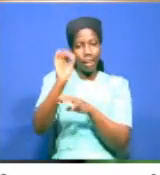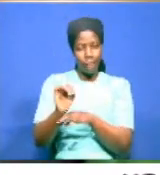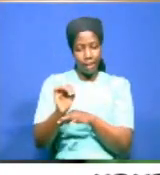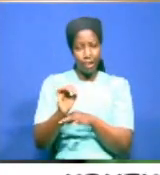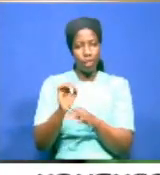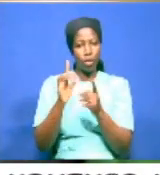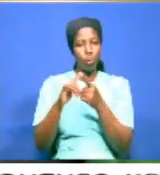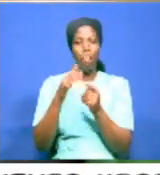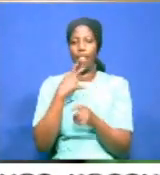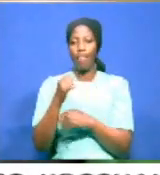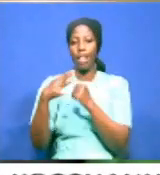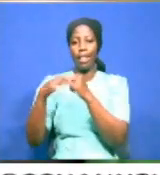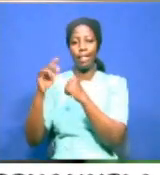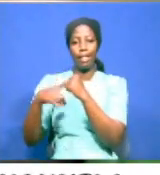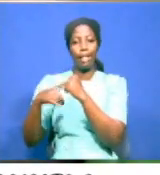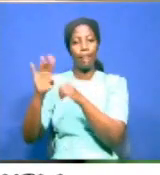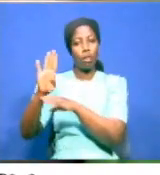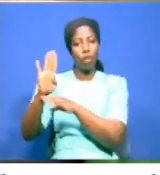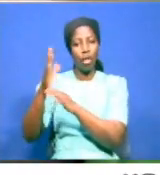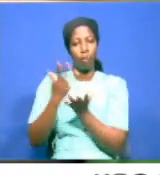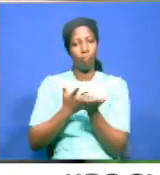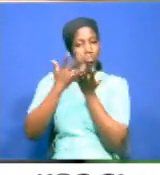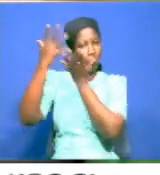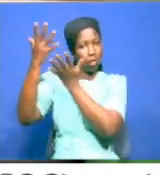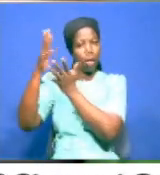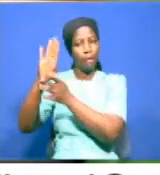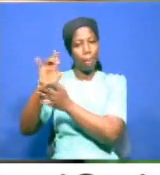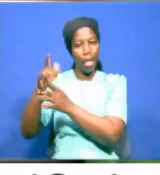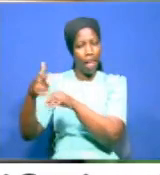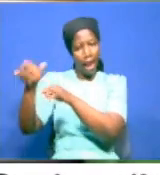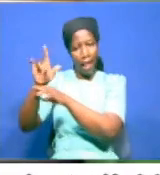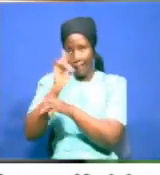596.7 billion and import bill increased by